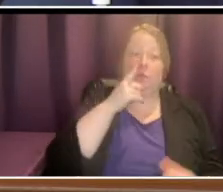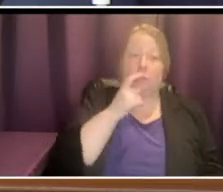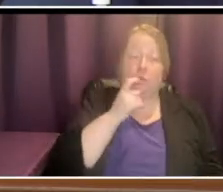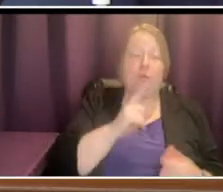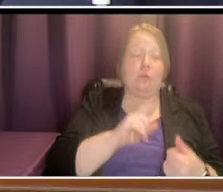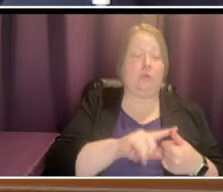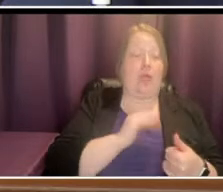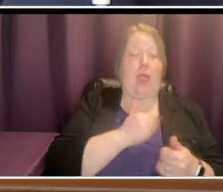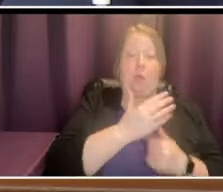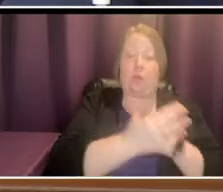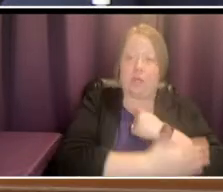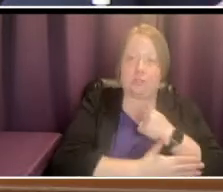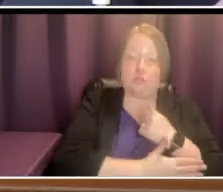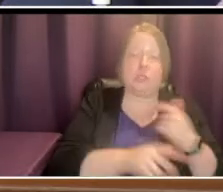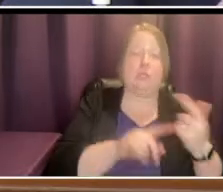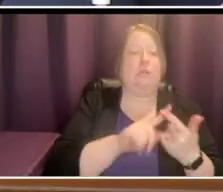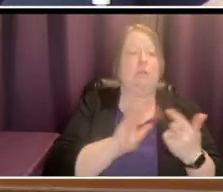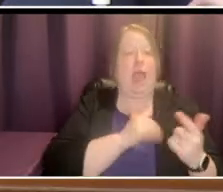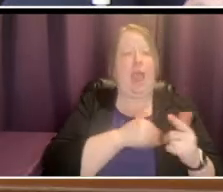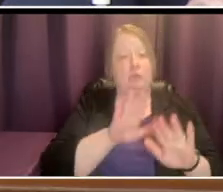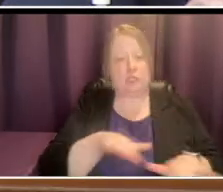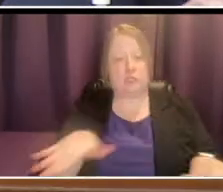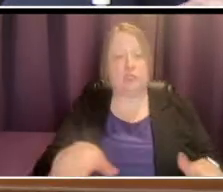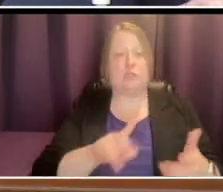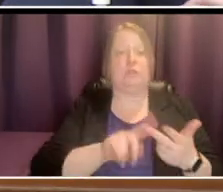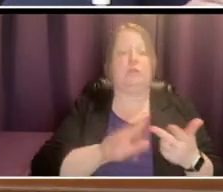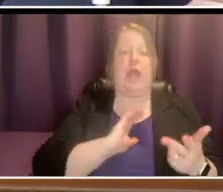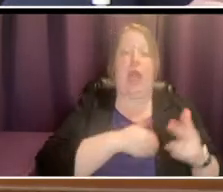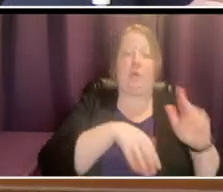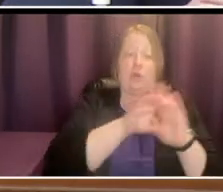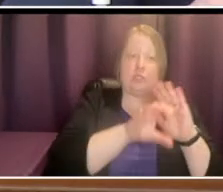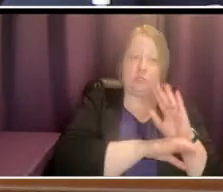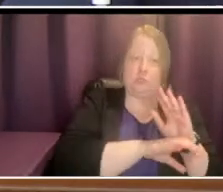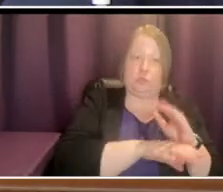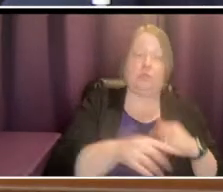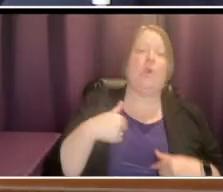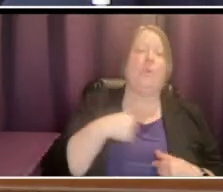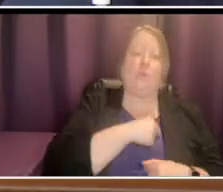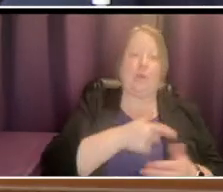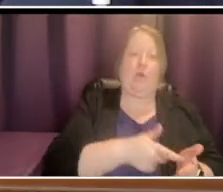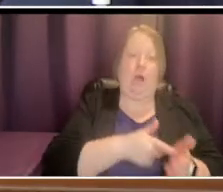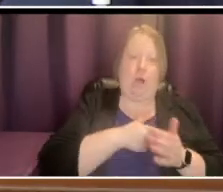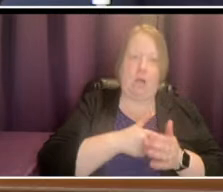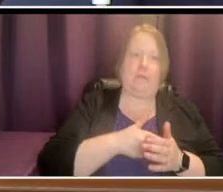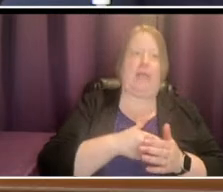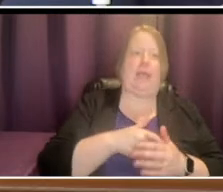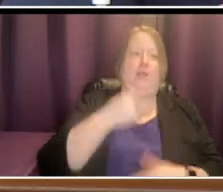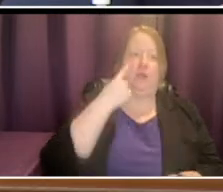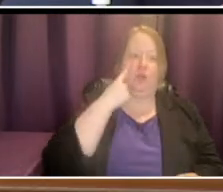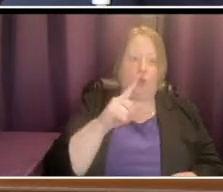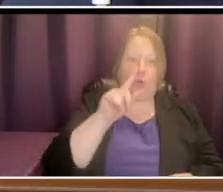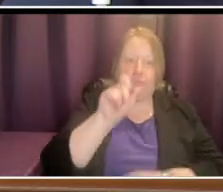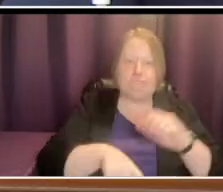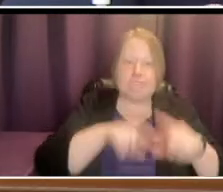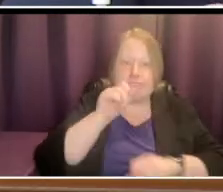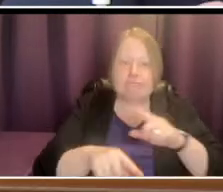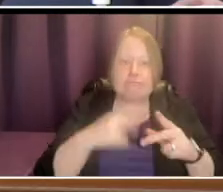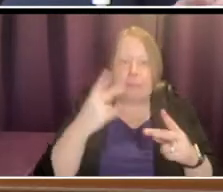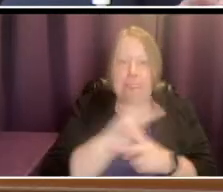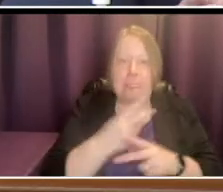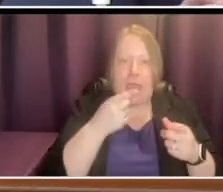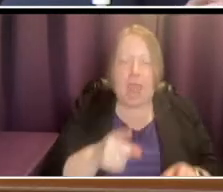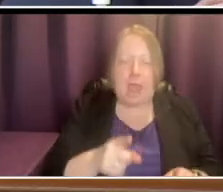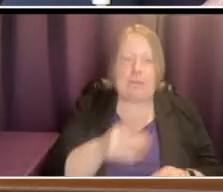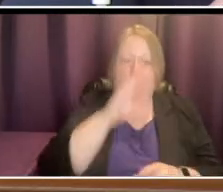Constitution. We are obligated to seek answers directly from the man who set this all in motion. And